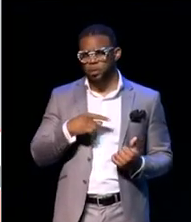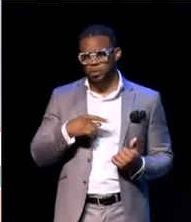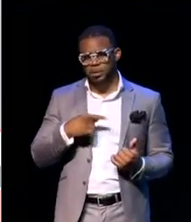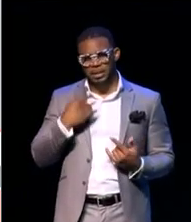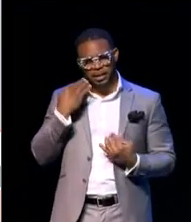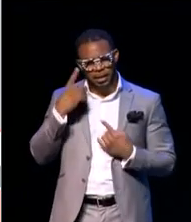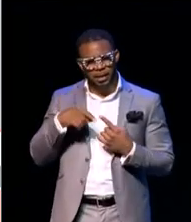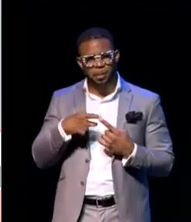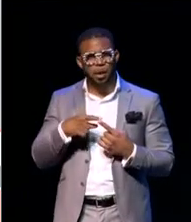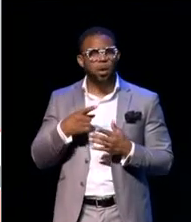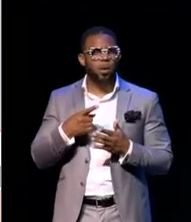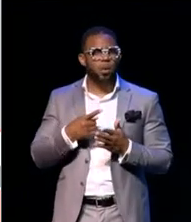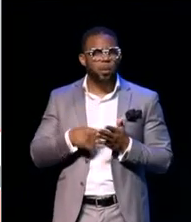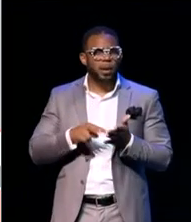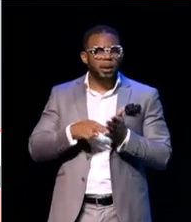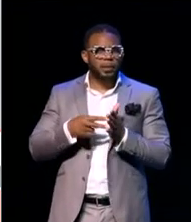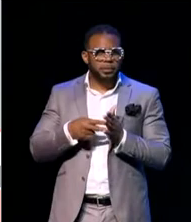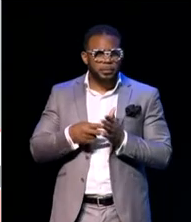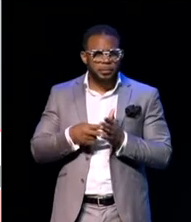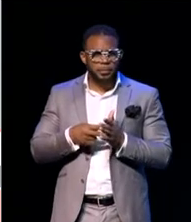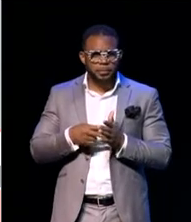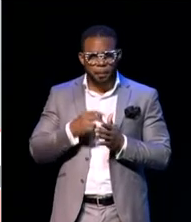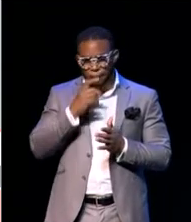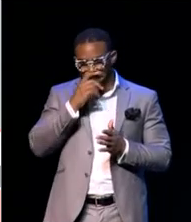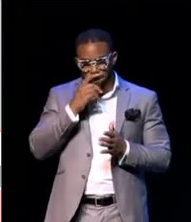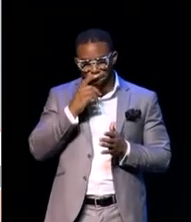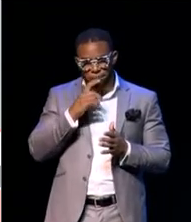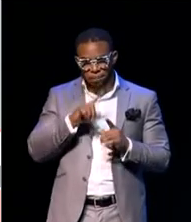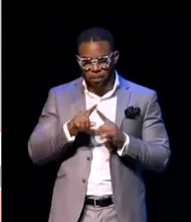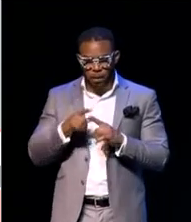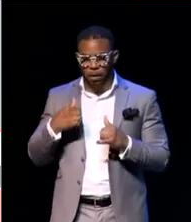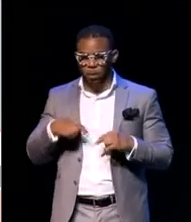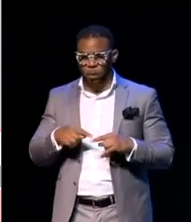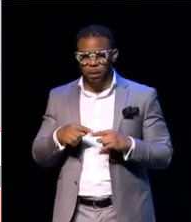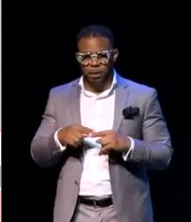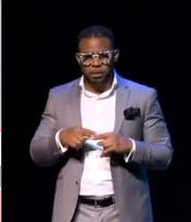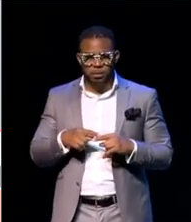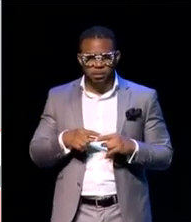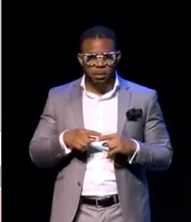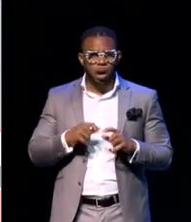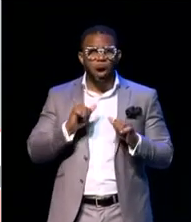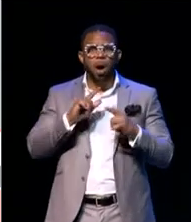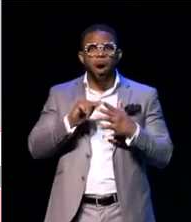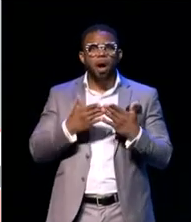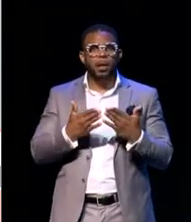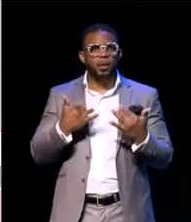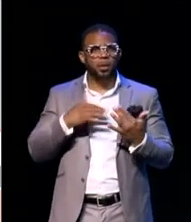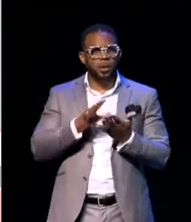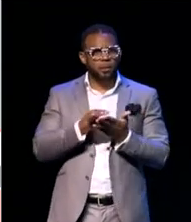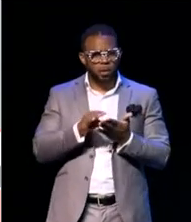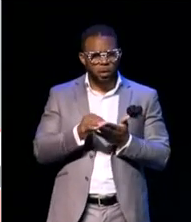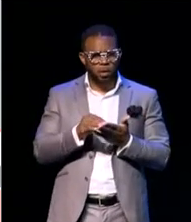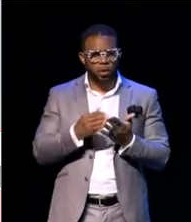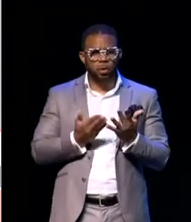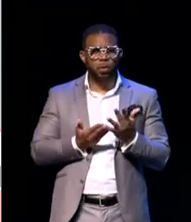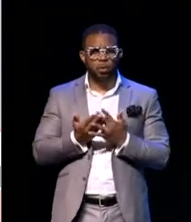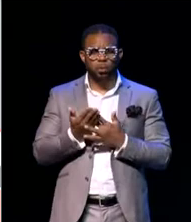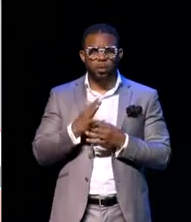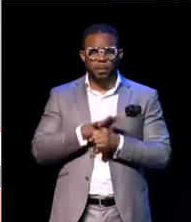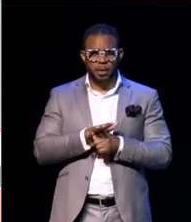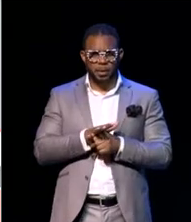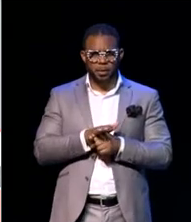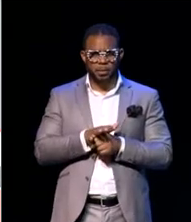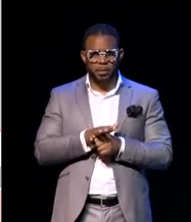we're thinking about what it means as we and all the things that we've learned through the